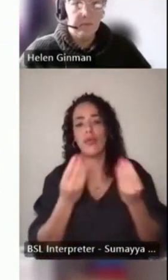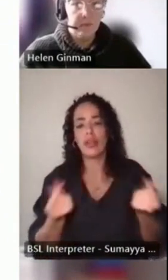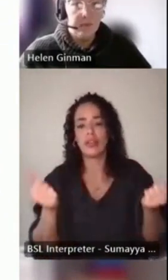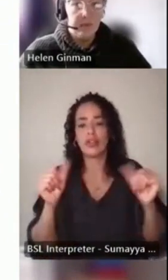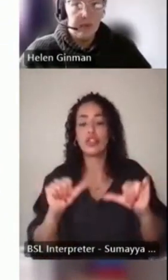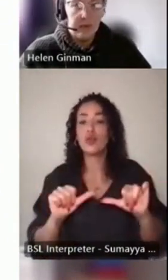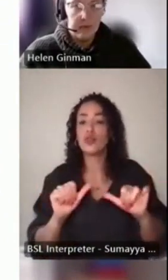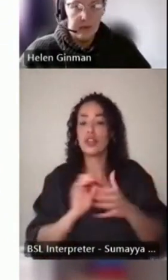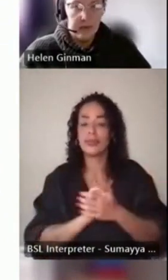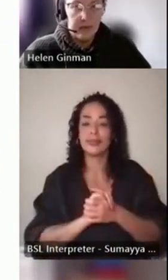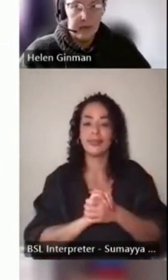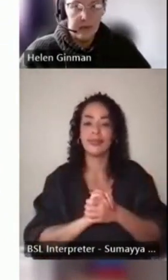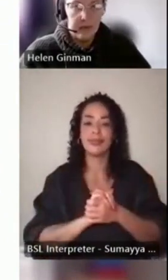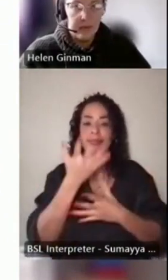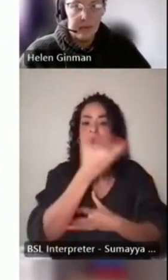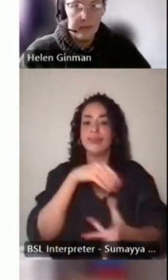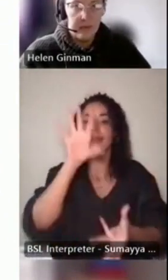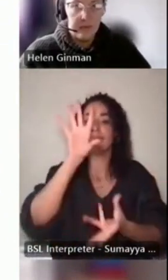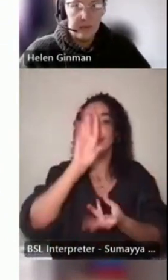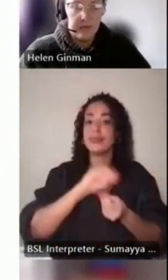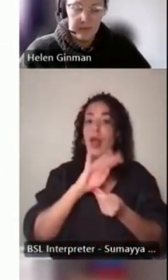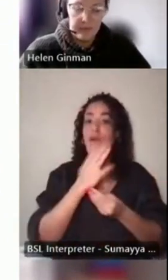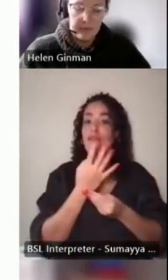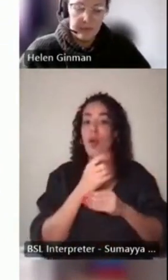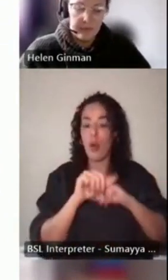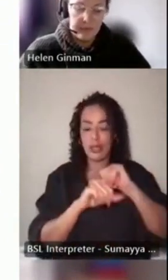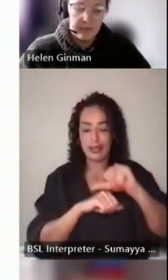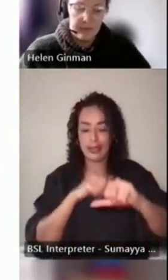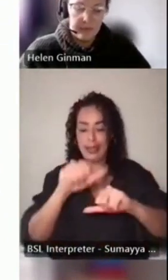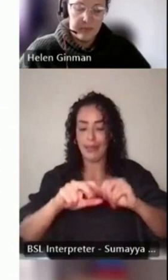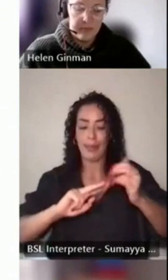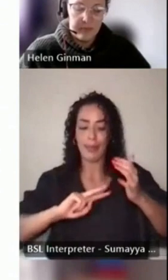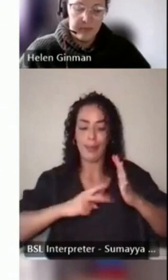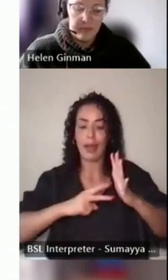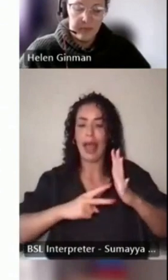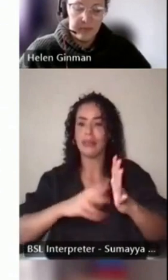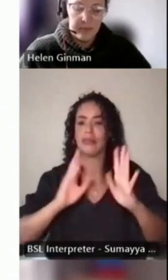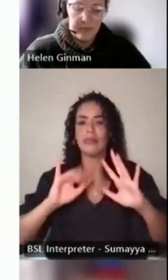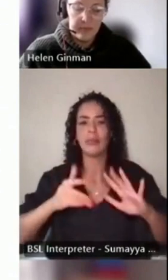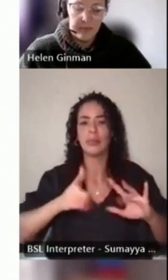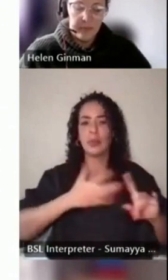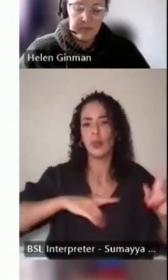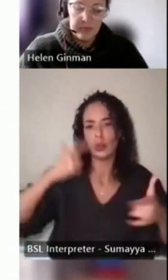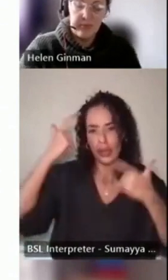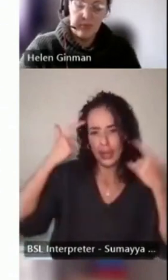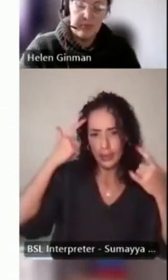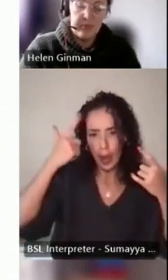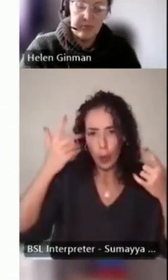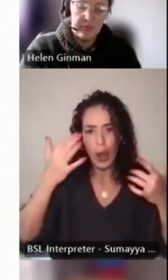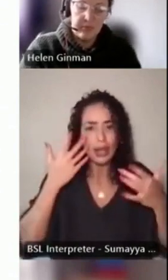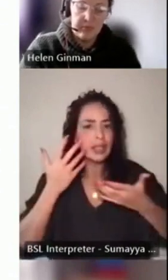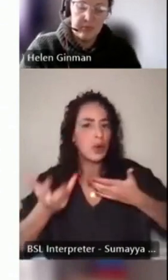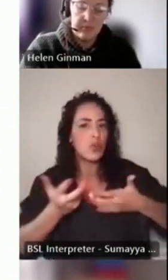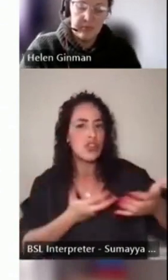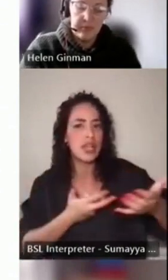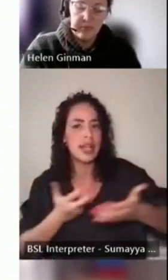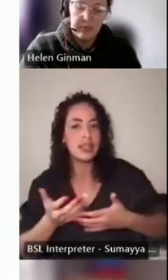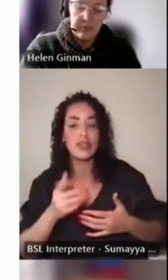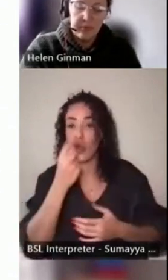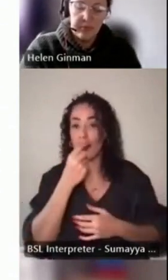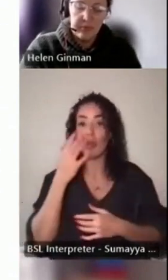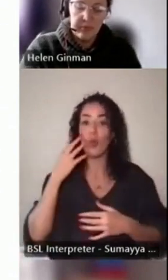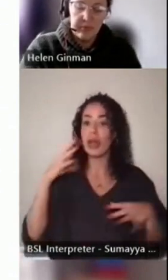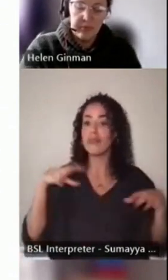we've put together a 4-step plan that you might want to think about in terms of negotiation. So when you're maybe